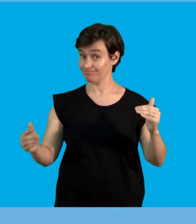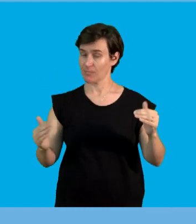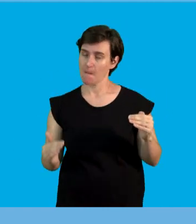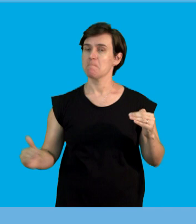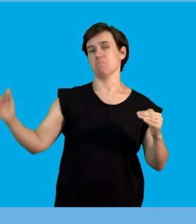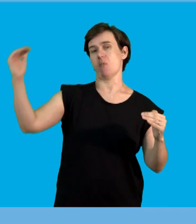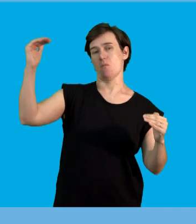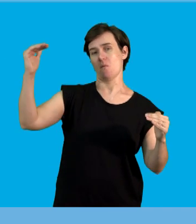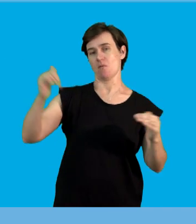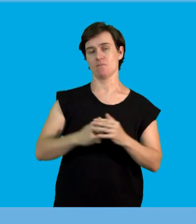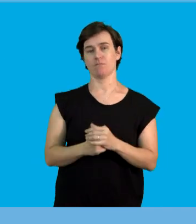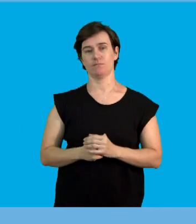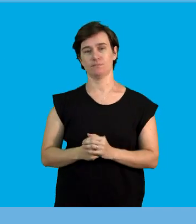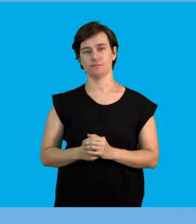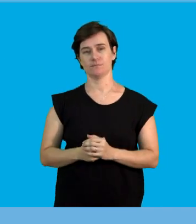is going to increase.